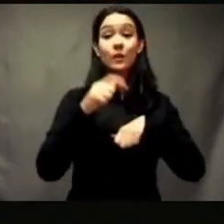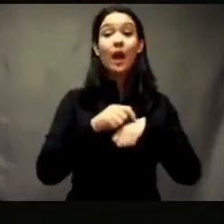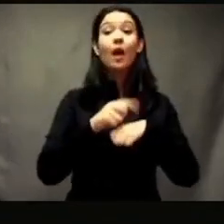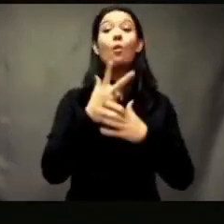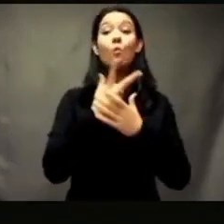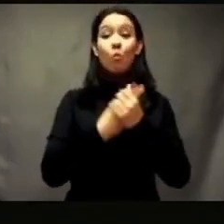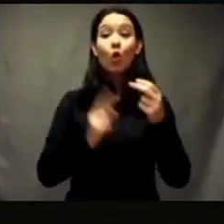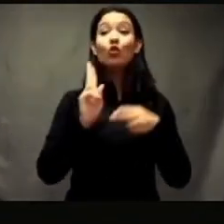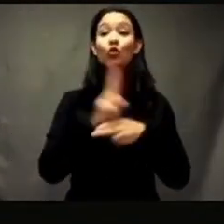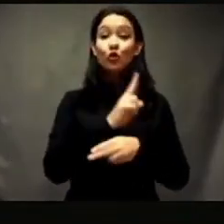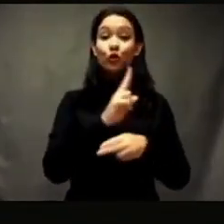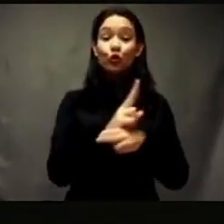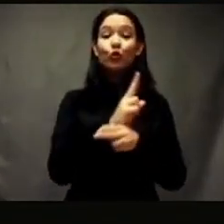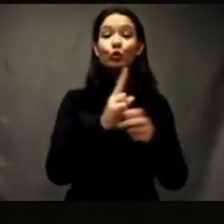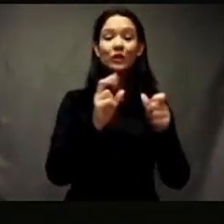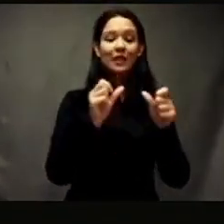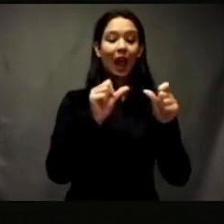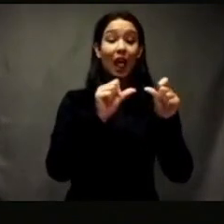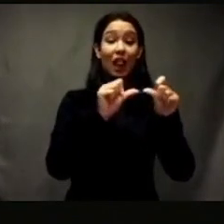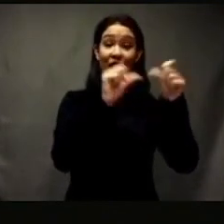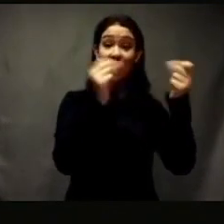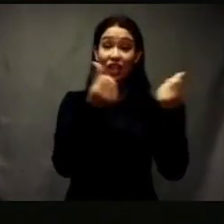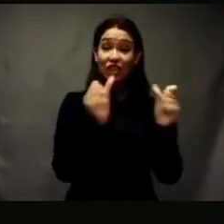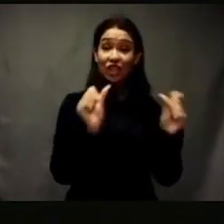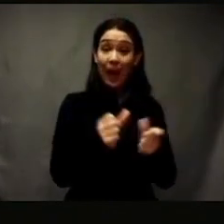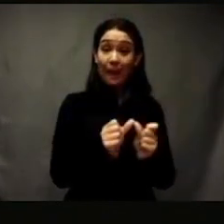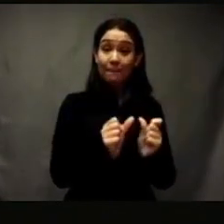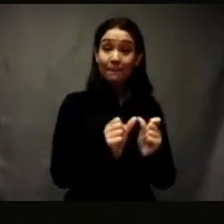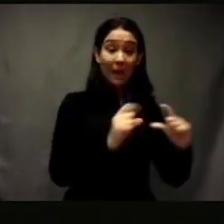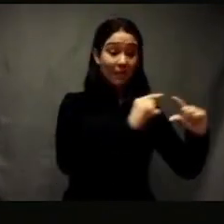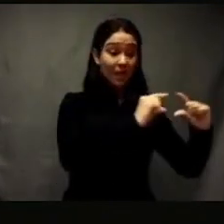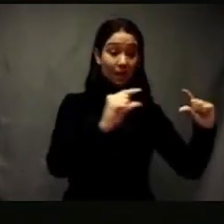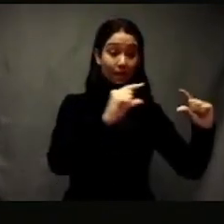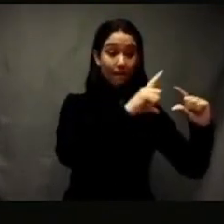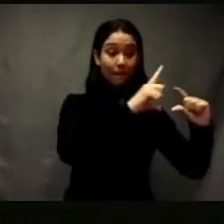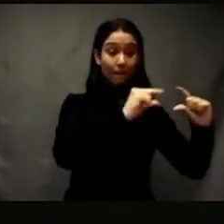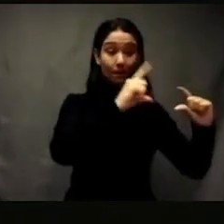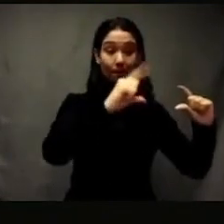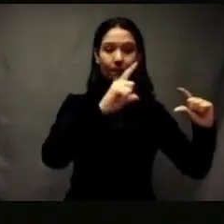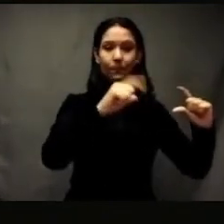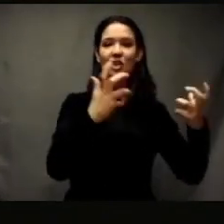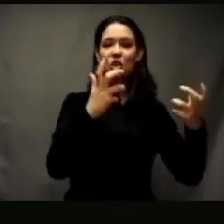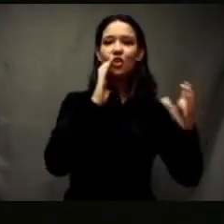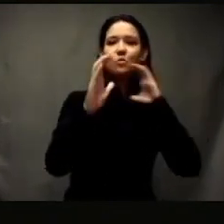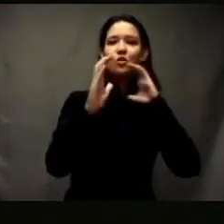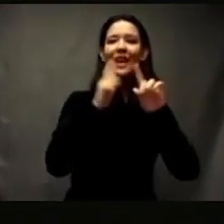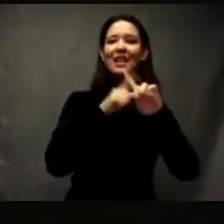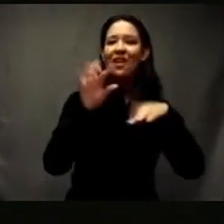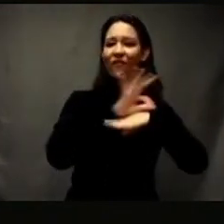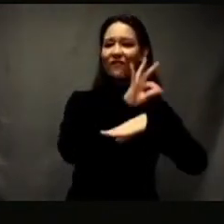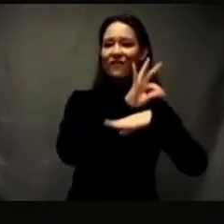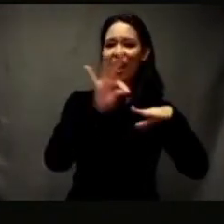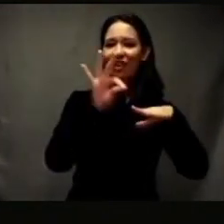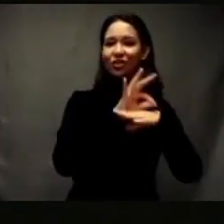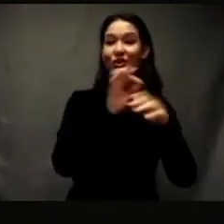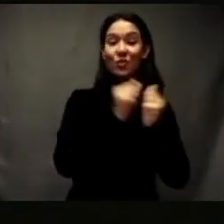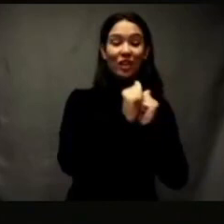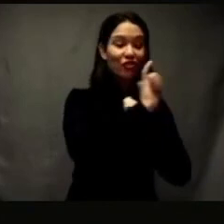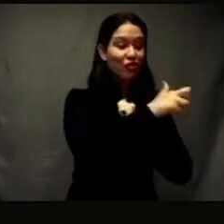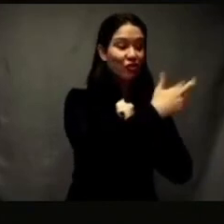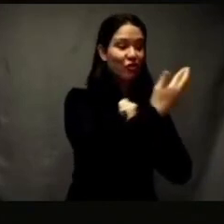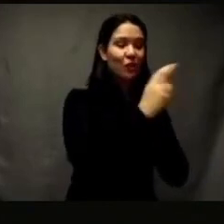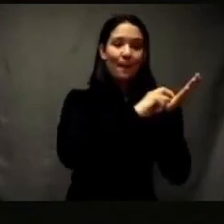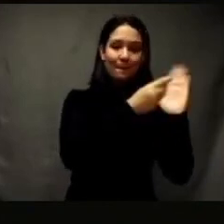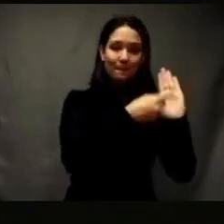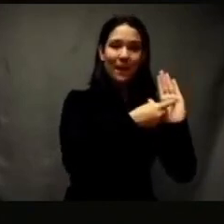the shapes of blocks to communicate different functions of them. So with ScratchJr, it means that